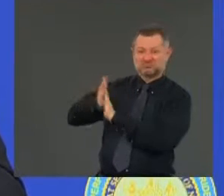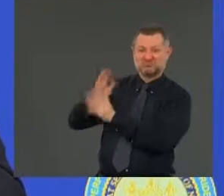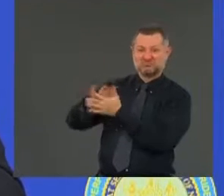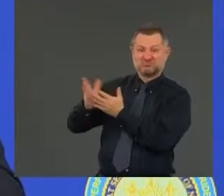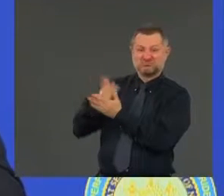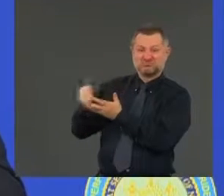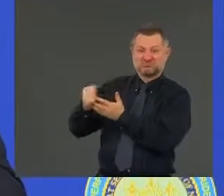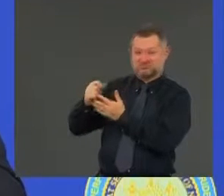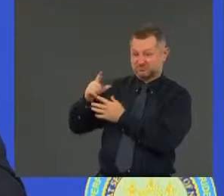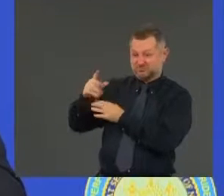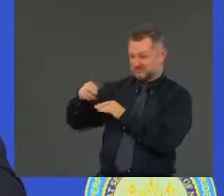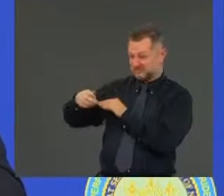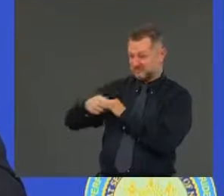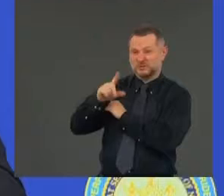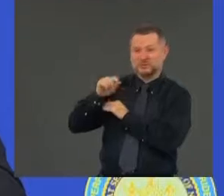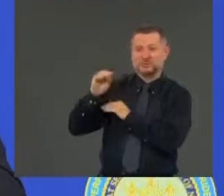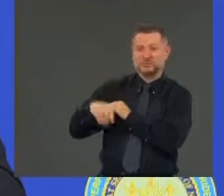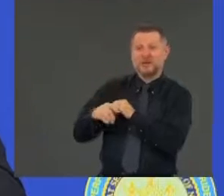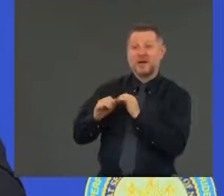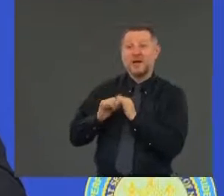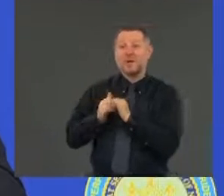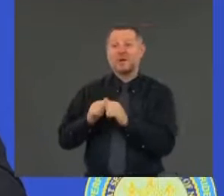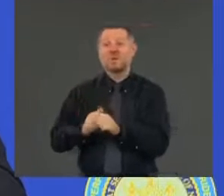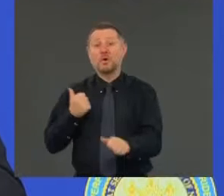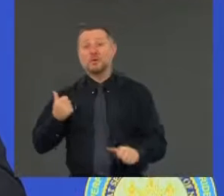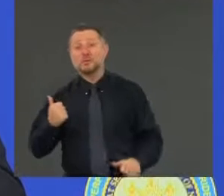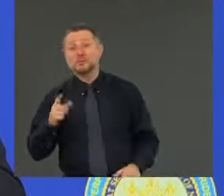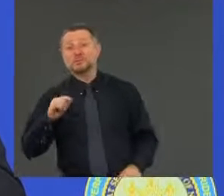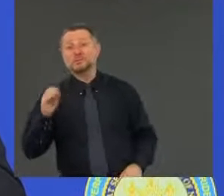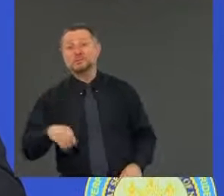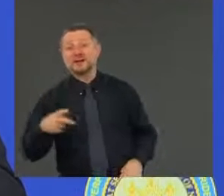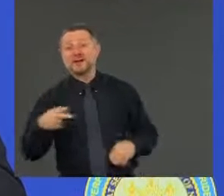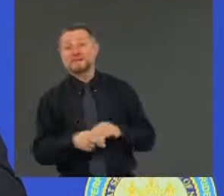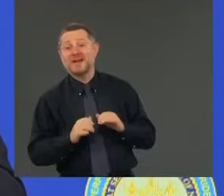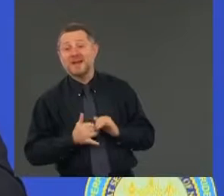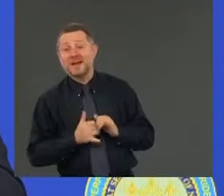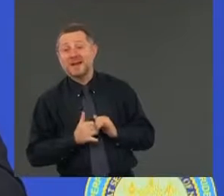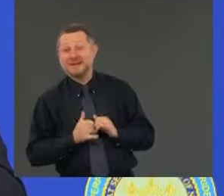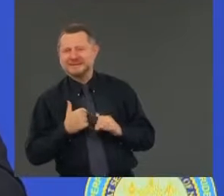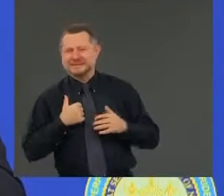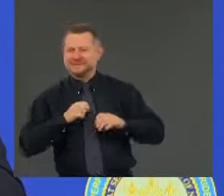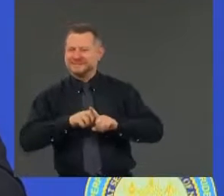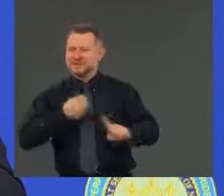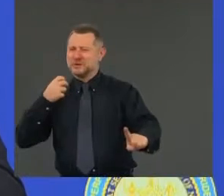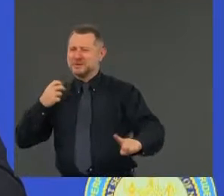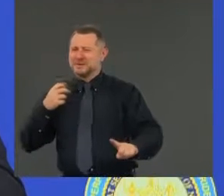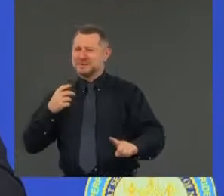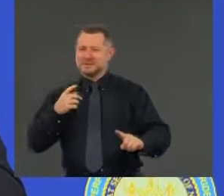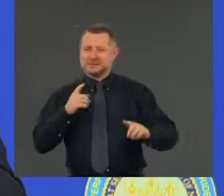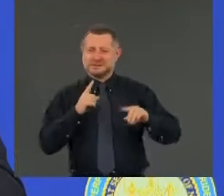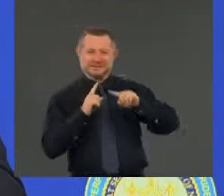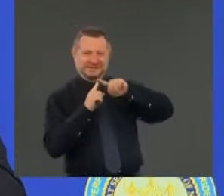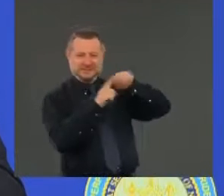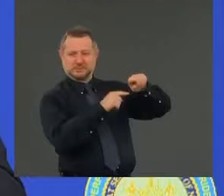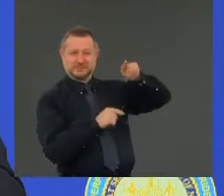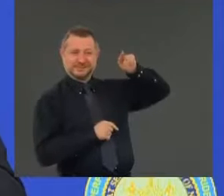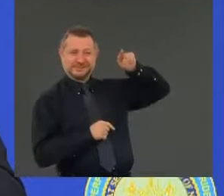How do you avoid those cuts? It's purely dependent on what the federal representatives